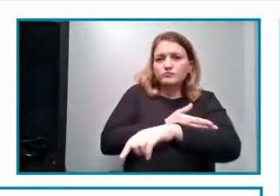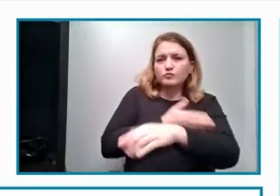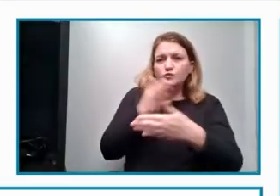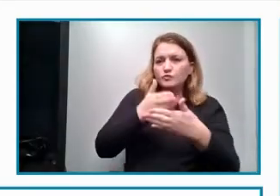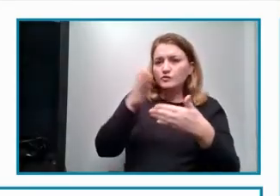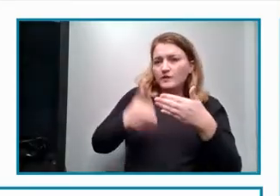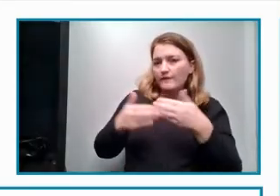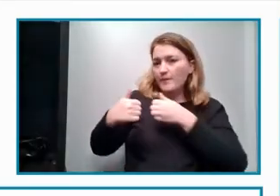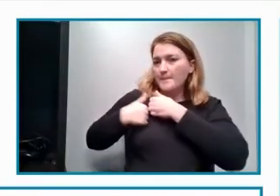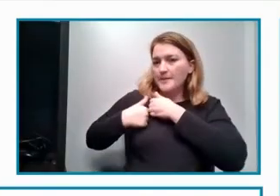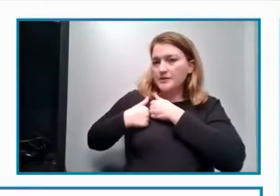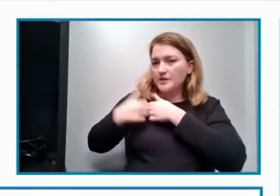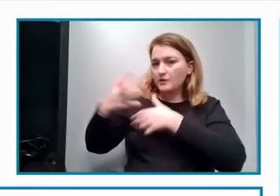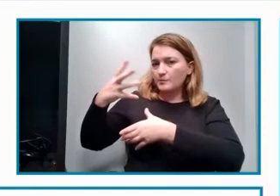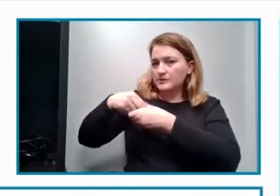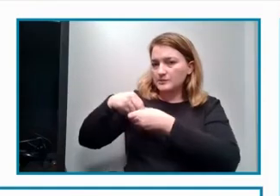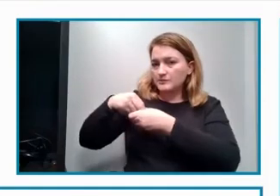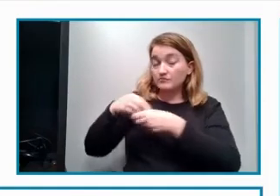sets of outcomes.